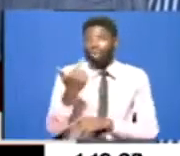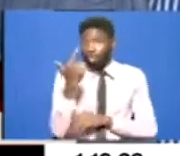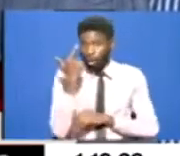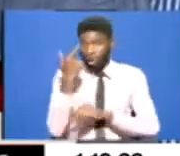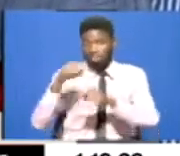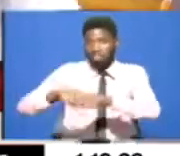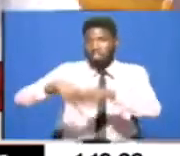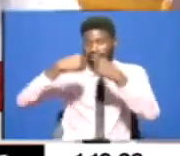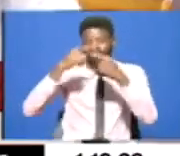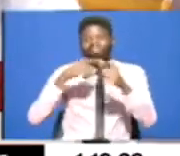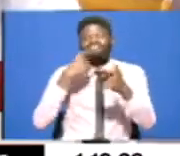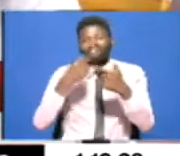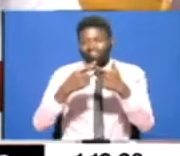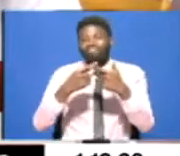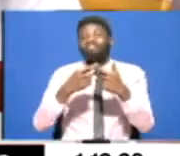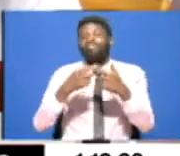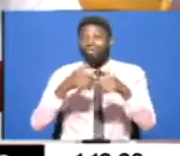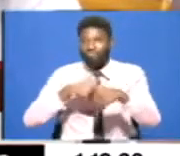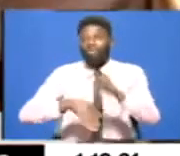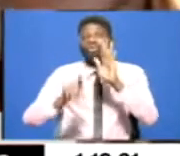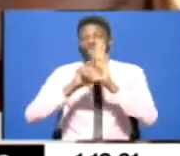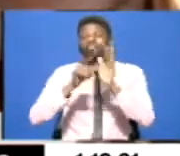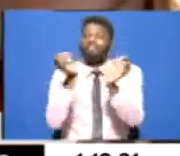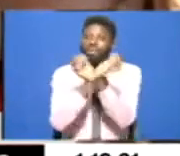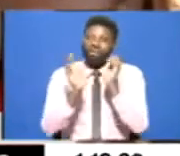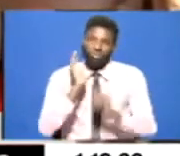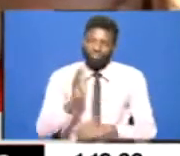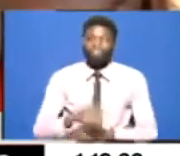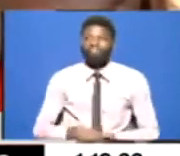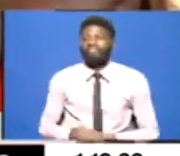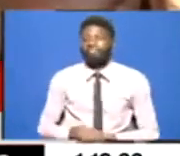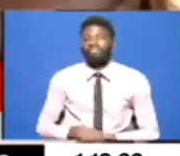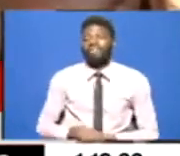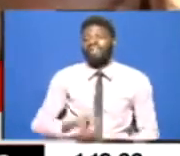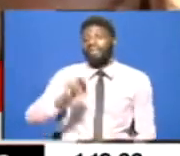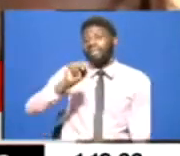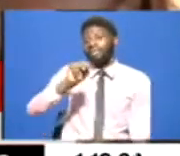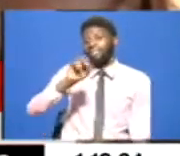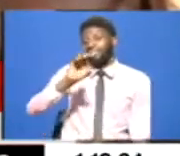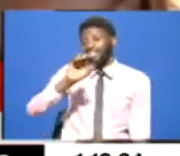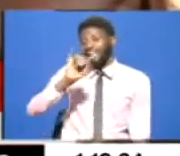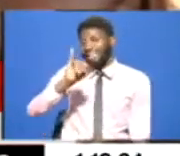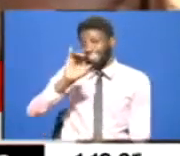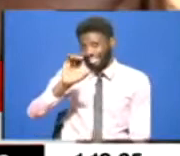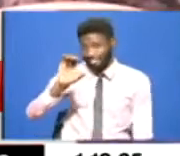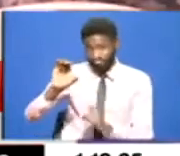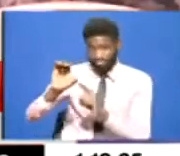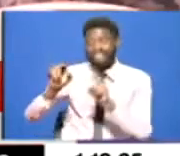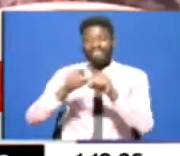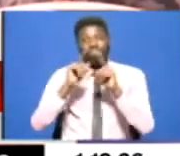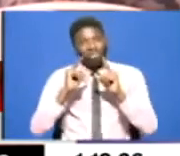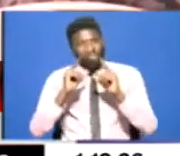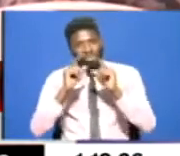take its own course. On his part, the National Cohesion and Integration Commission has warned youth who